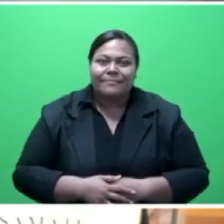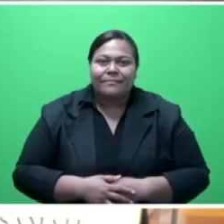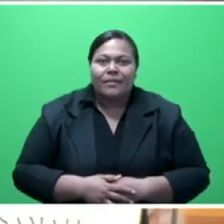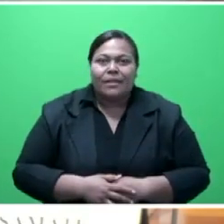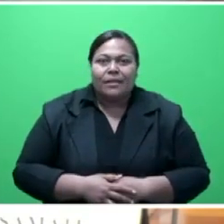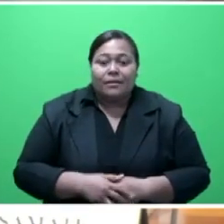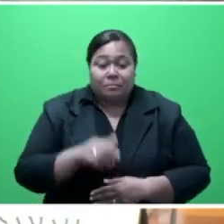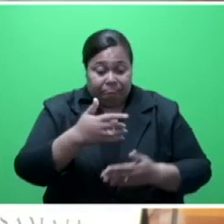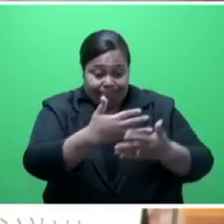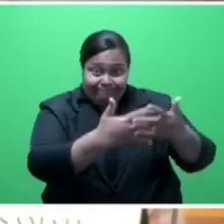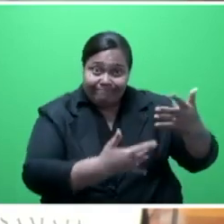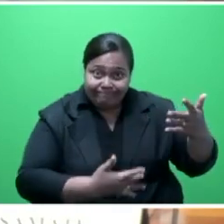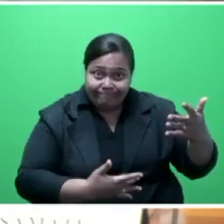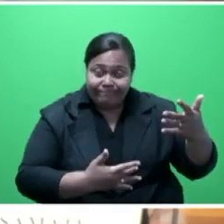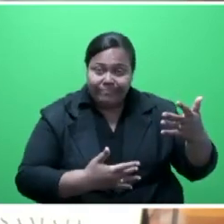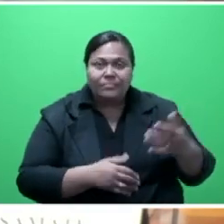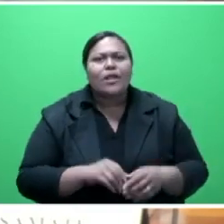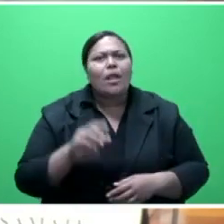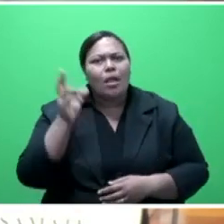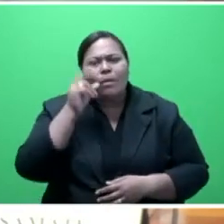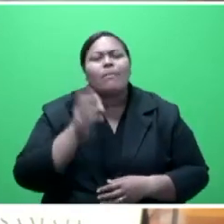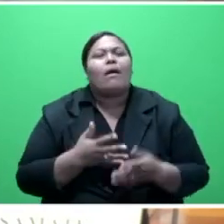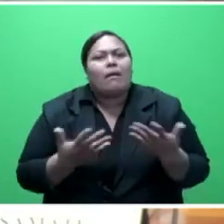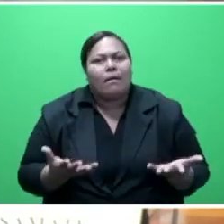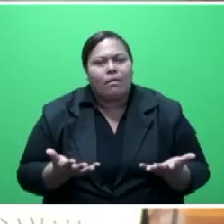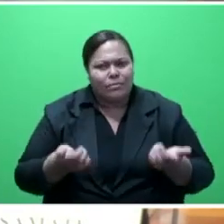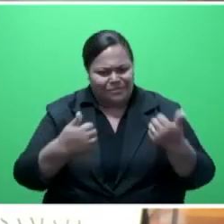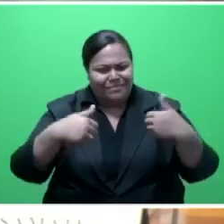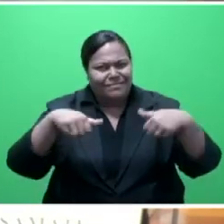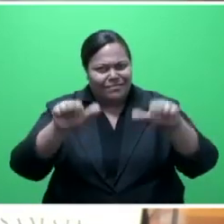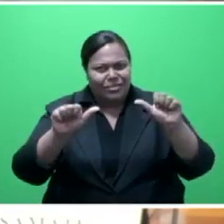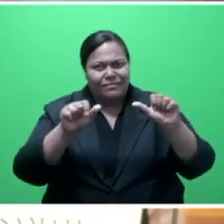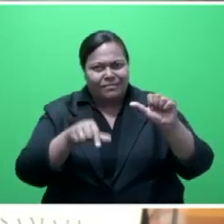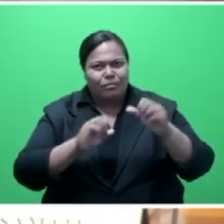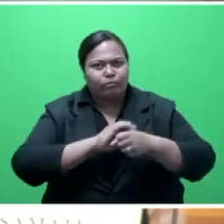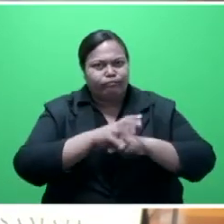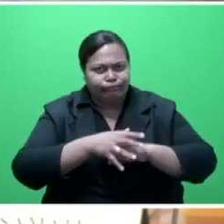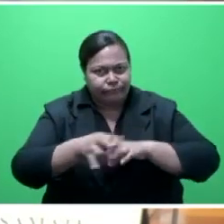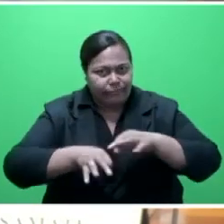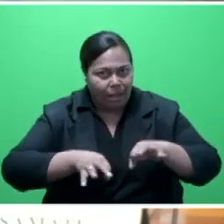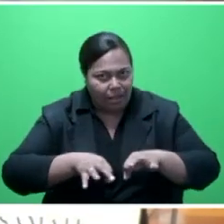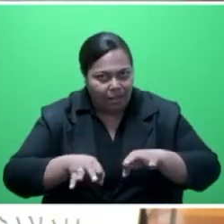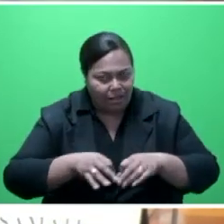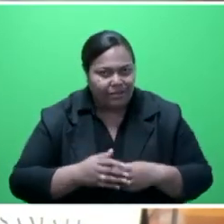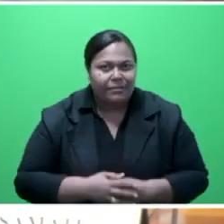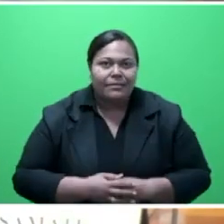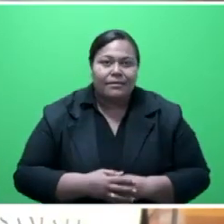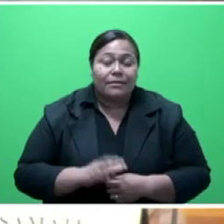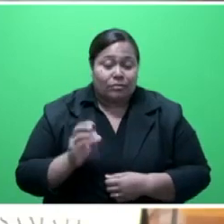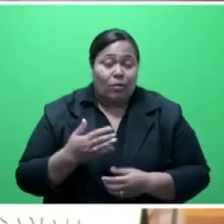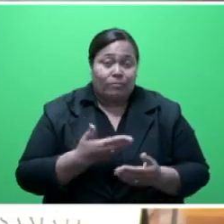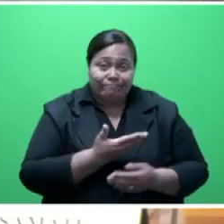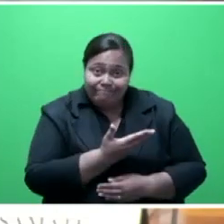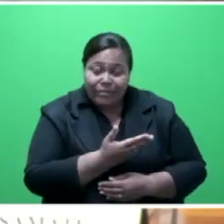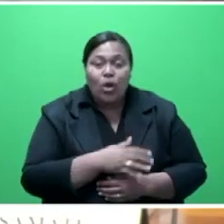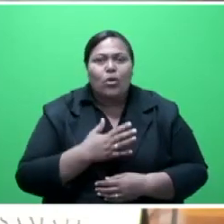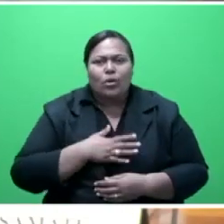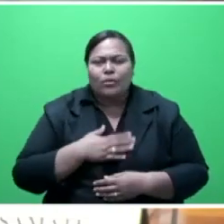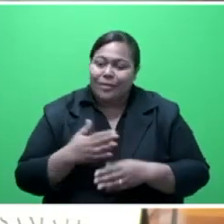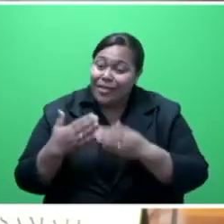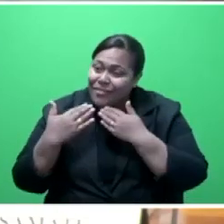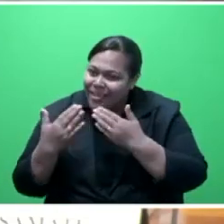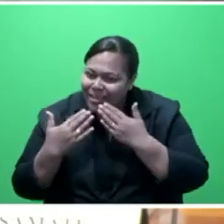incentives are only possible due to the success of Fiji's COVID containment strategy. So I'd be remiss not to thank our